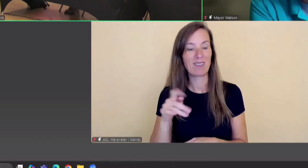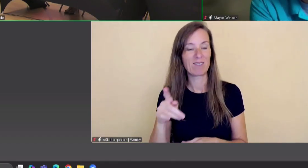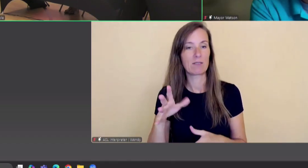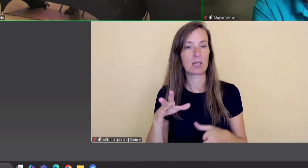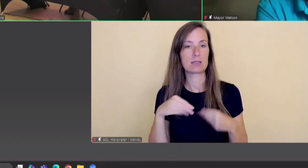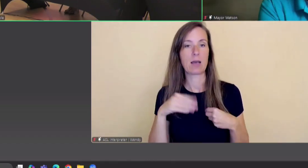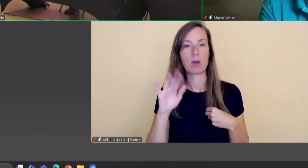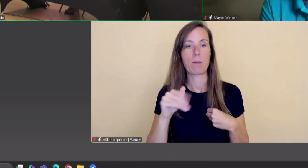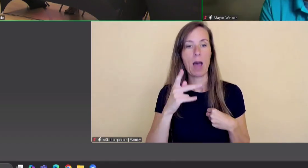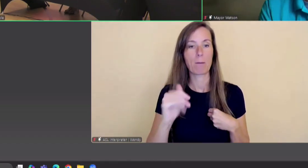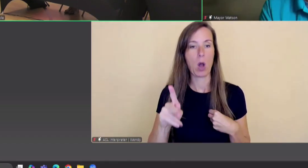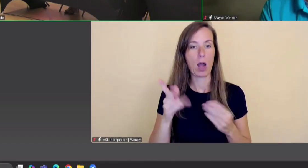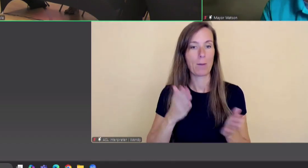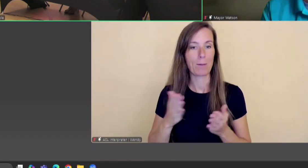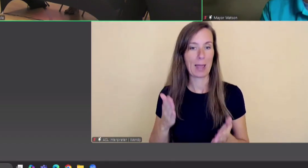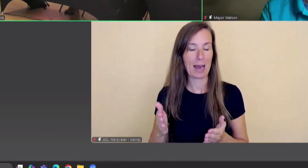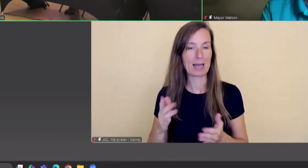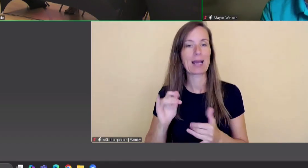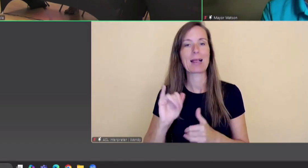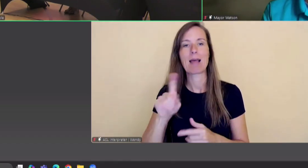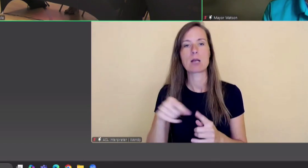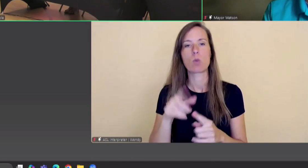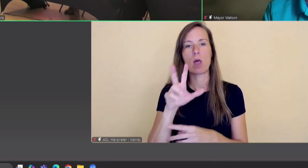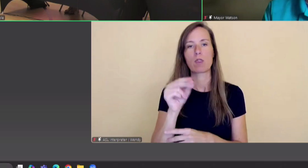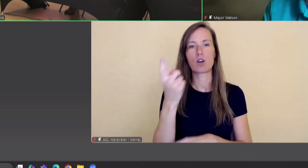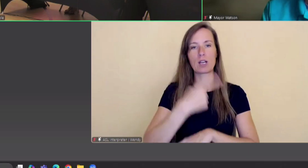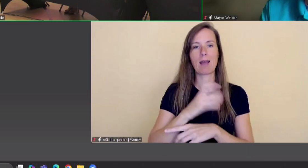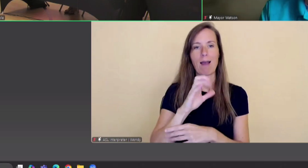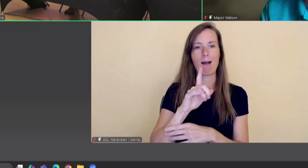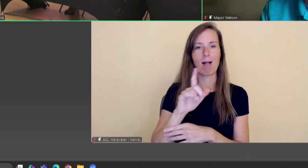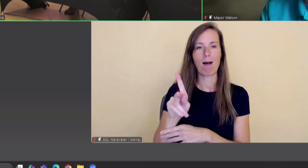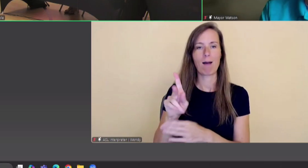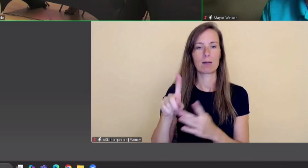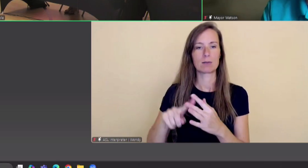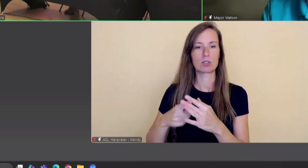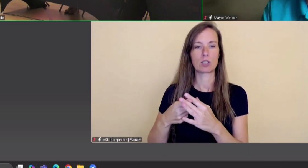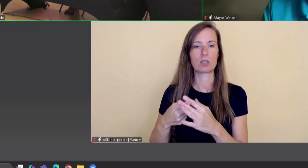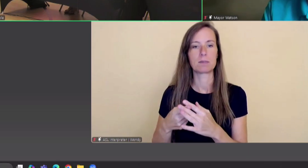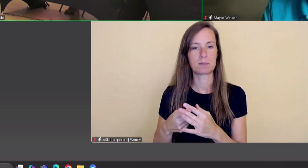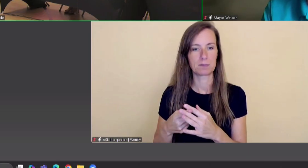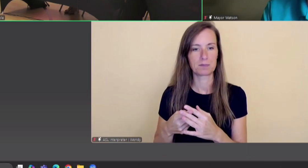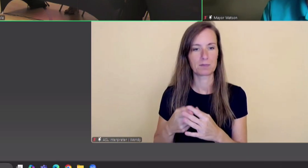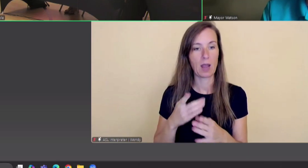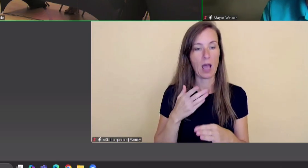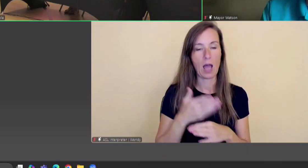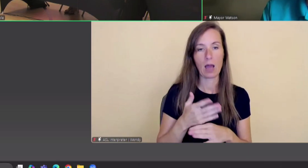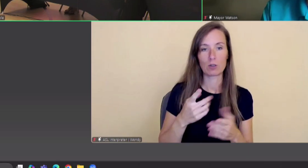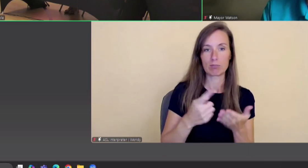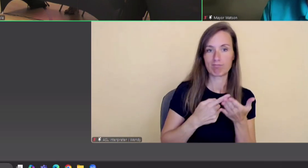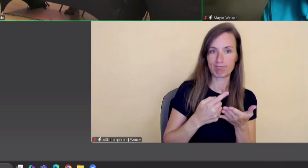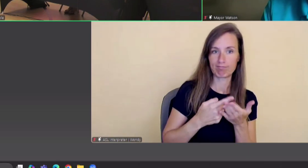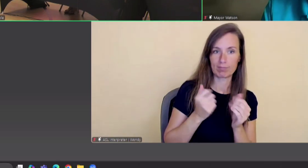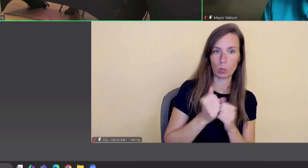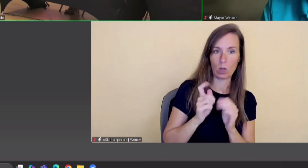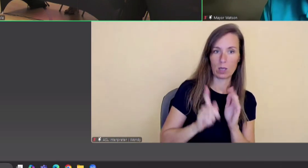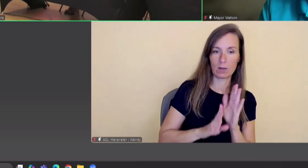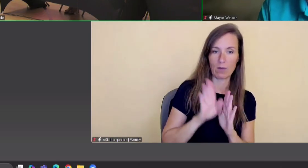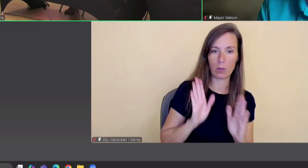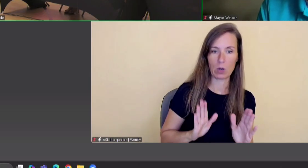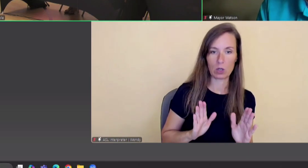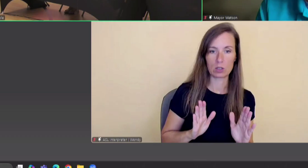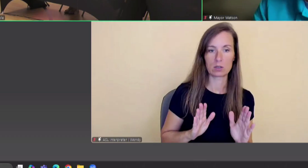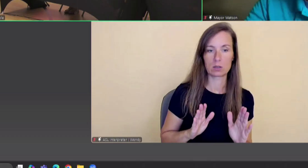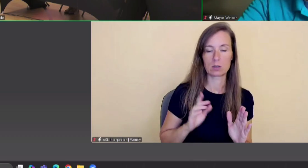will begin. After having the conversations with the developers, they're indicating that, are